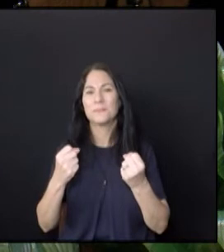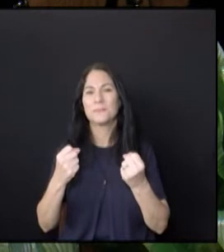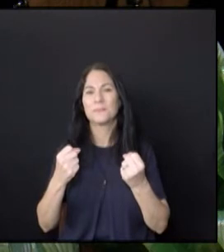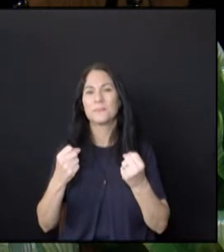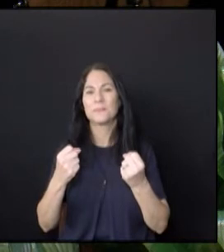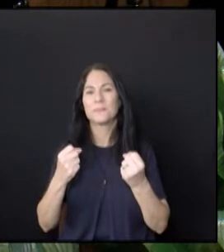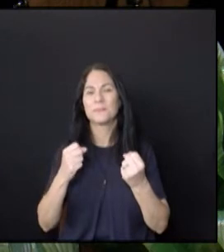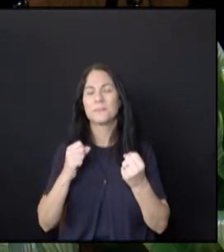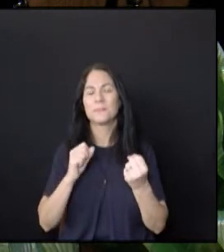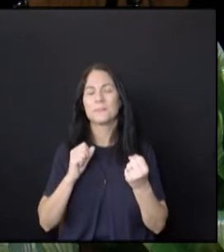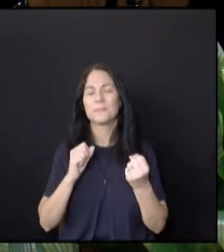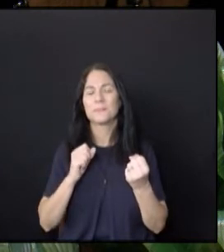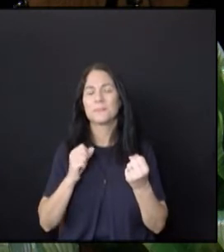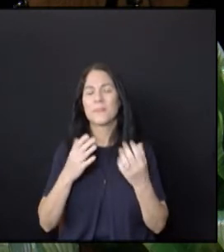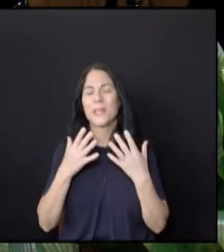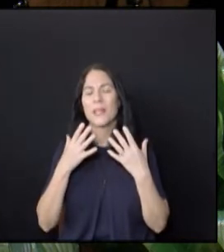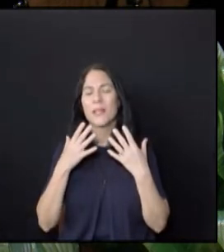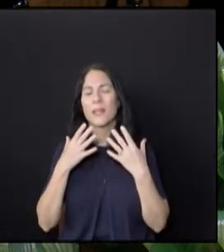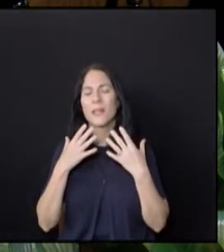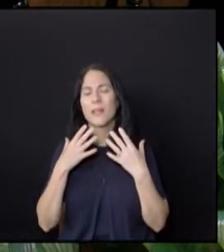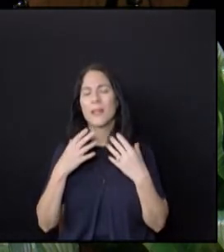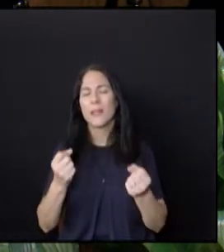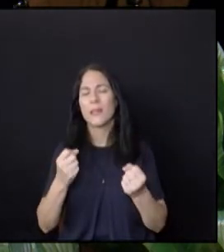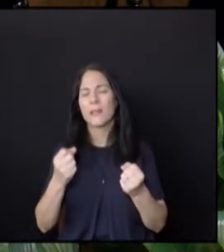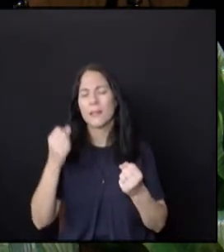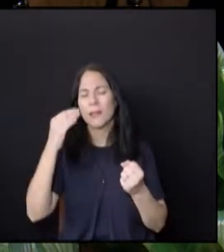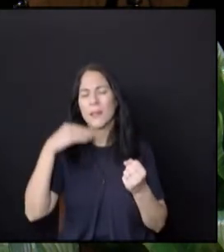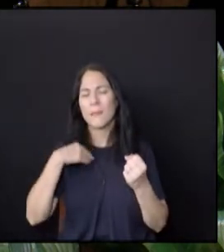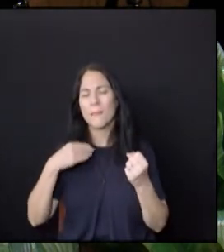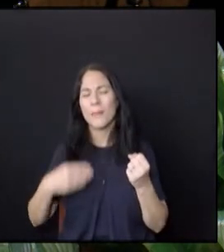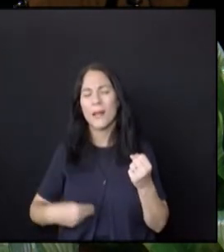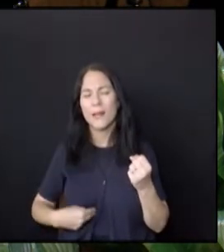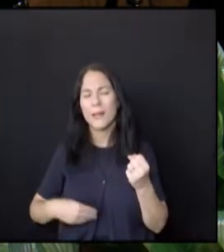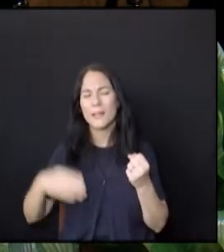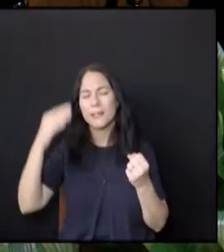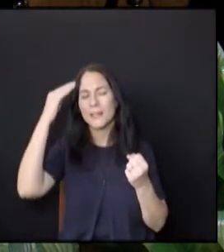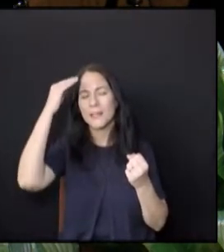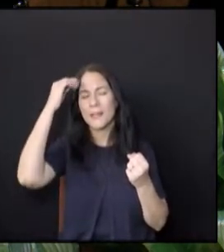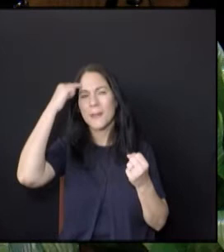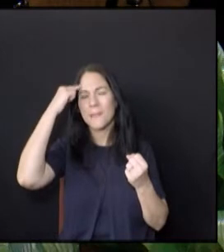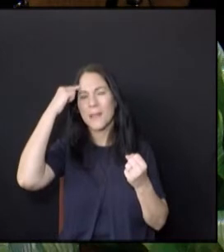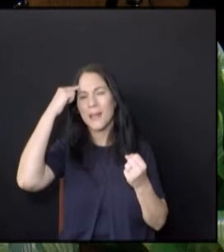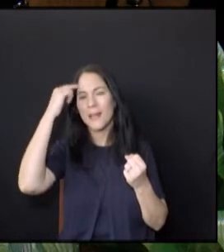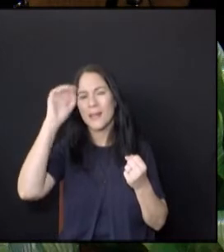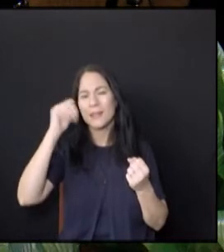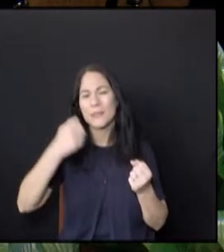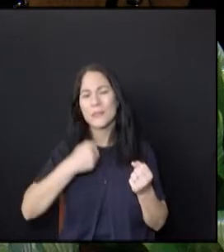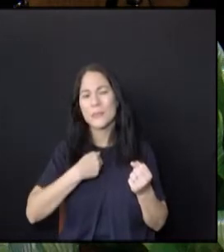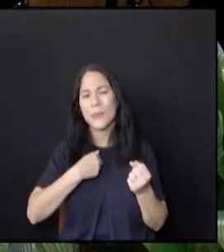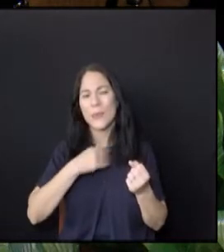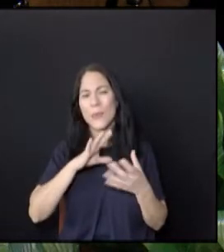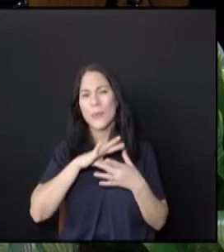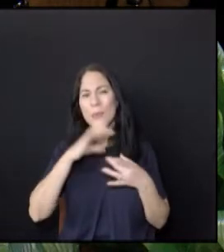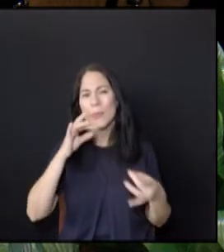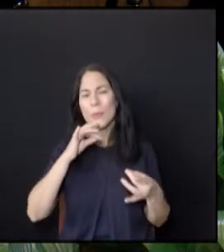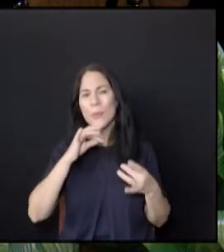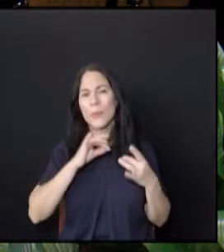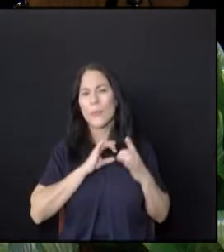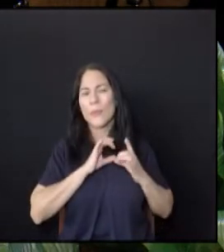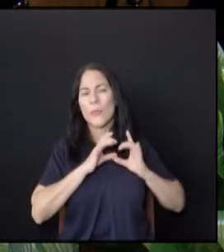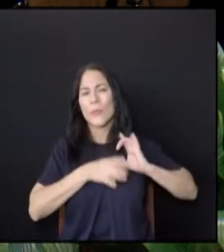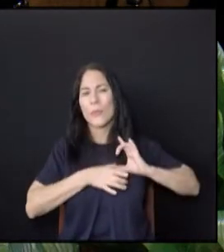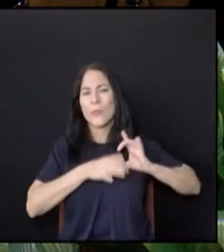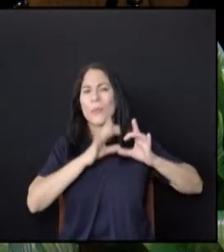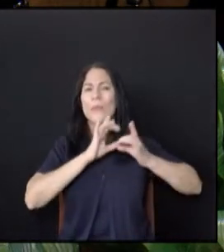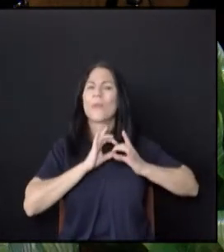of body, healing of soul, healing of mind and spirit, and brokenness of heart. And say,